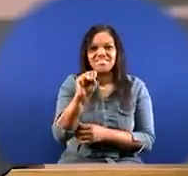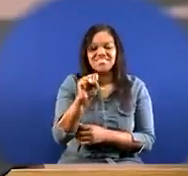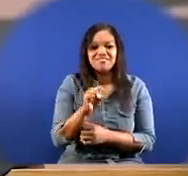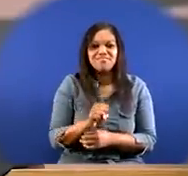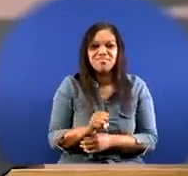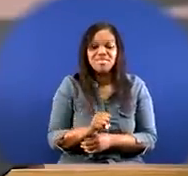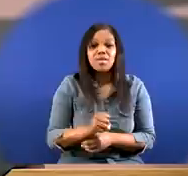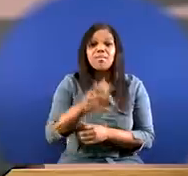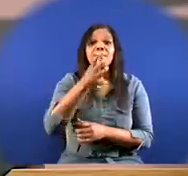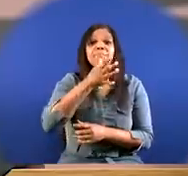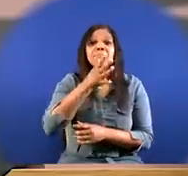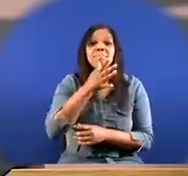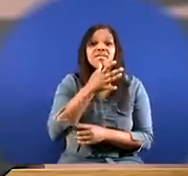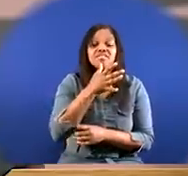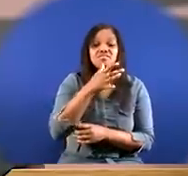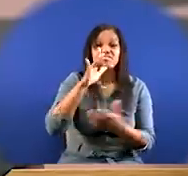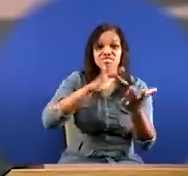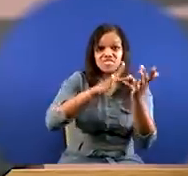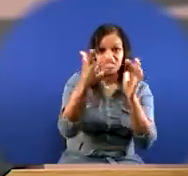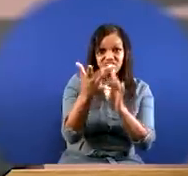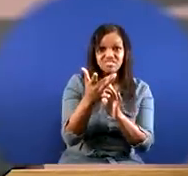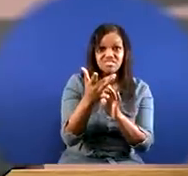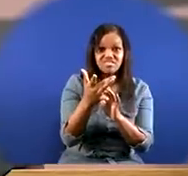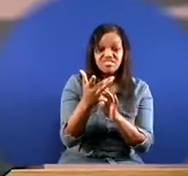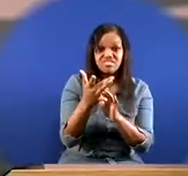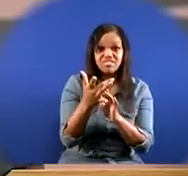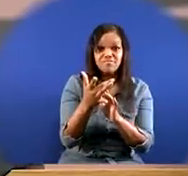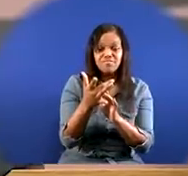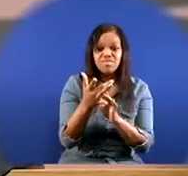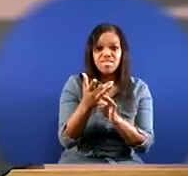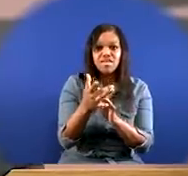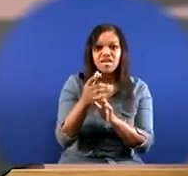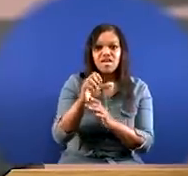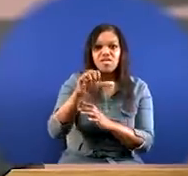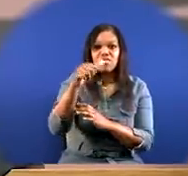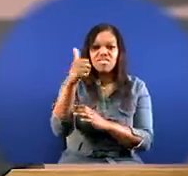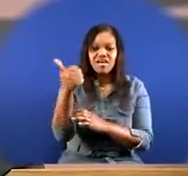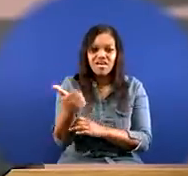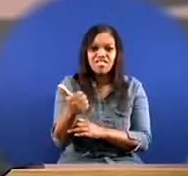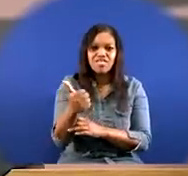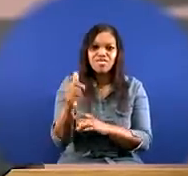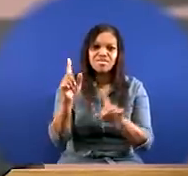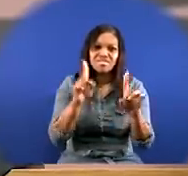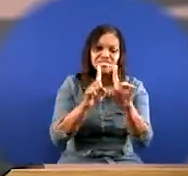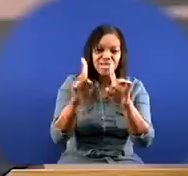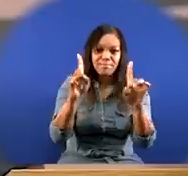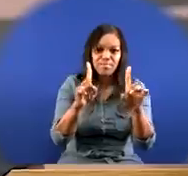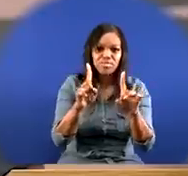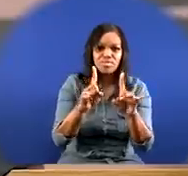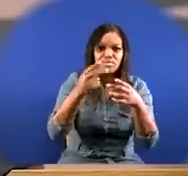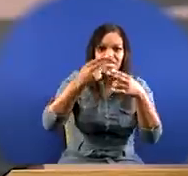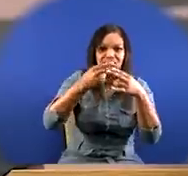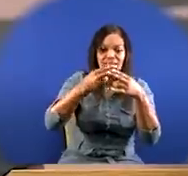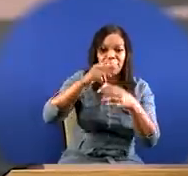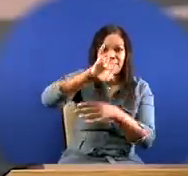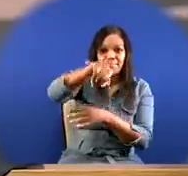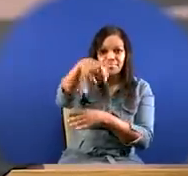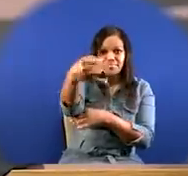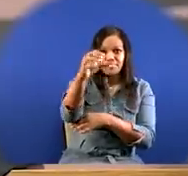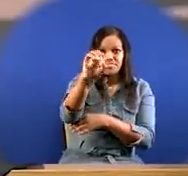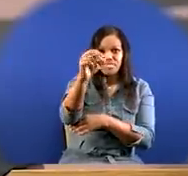The mother of Jesus, along with the beloved disciple John, are